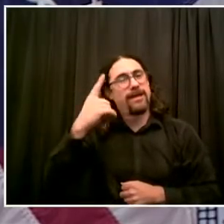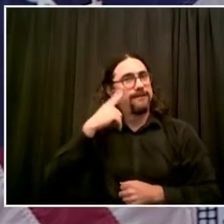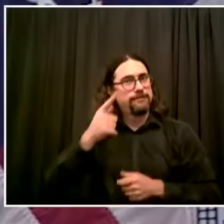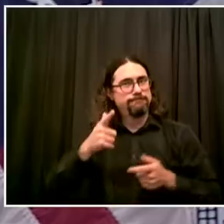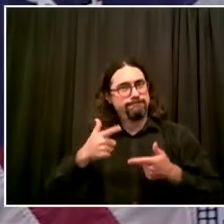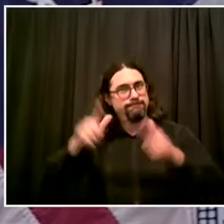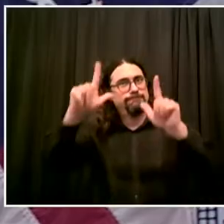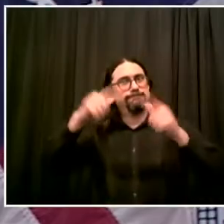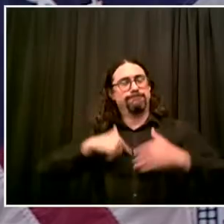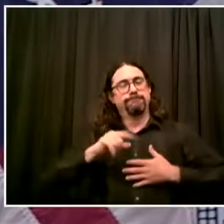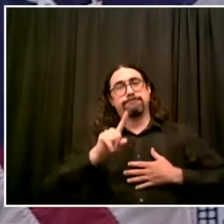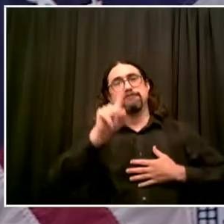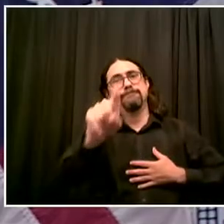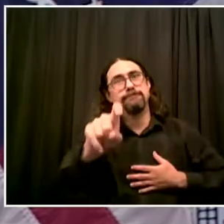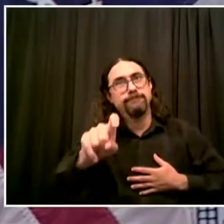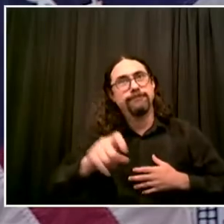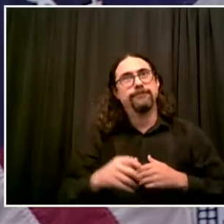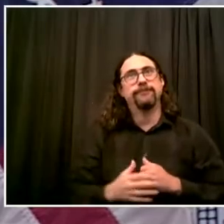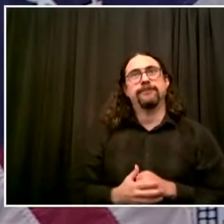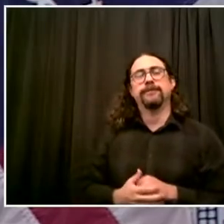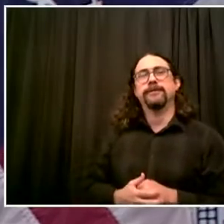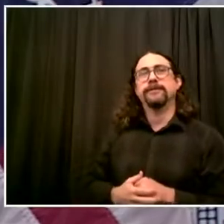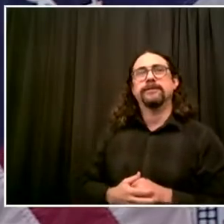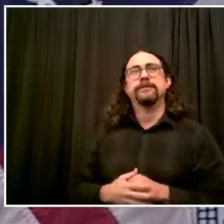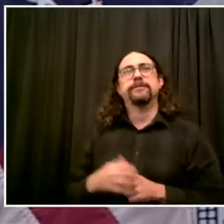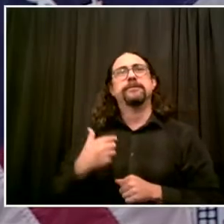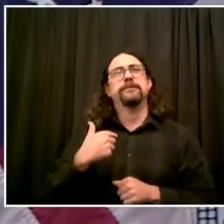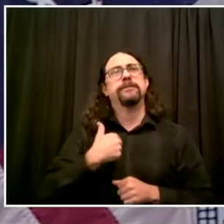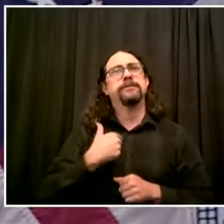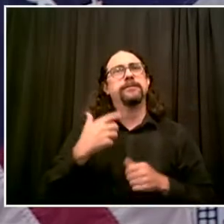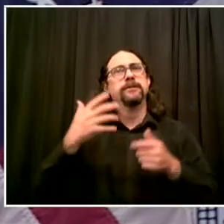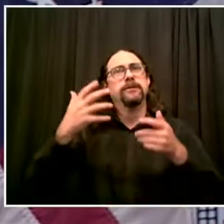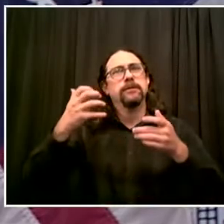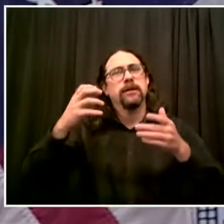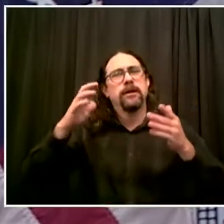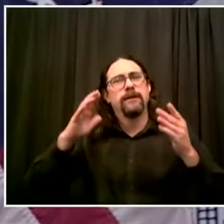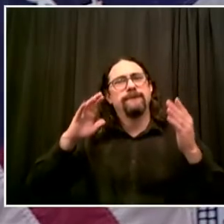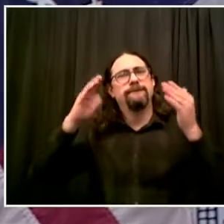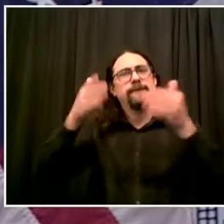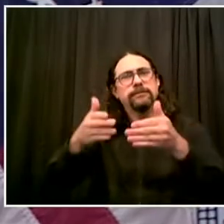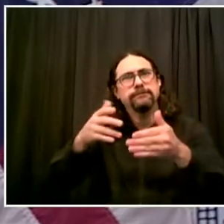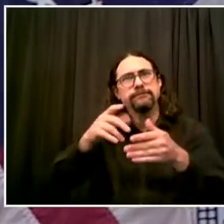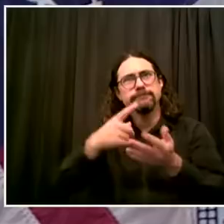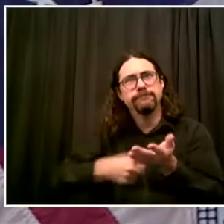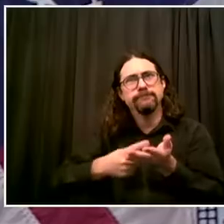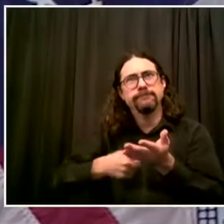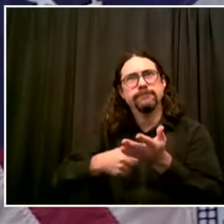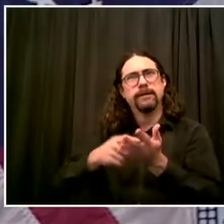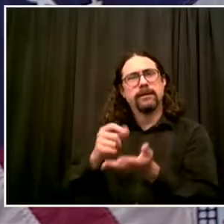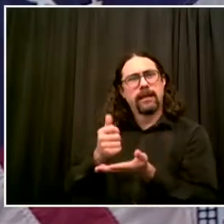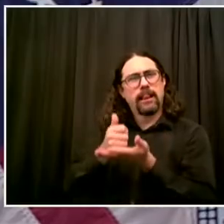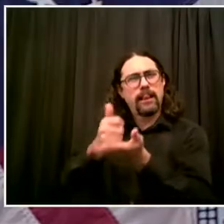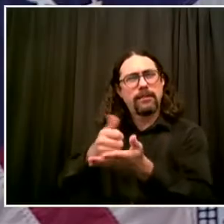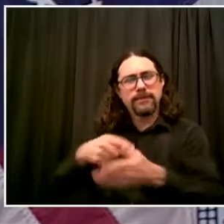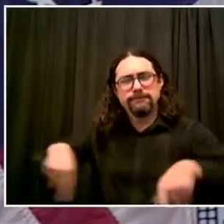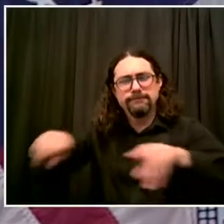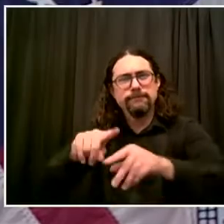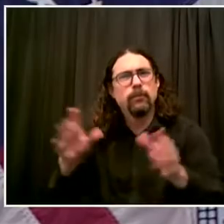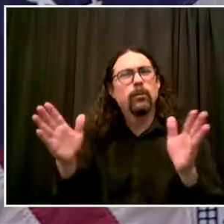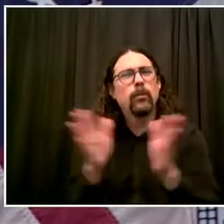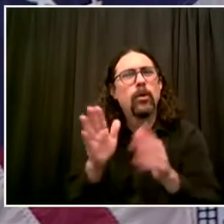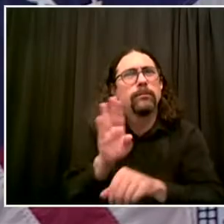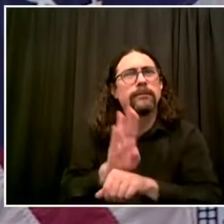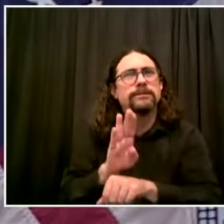small businesses such as restaurants reopen, but childcare programs in New York City are also small businesses, and they've been ordered to